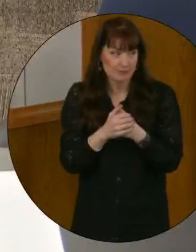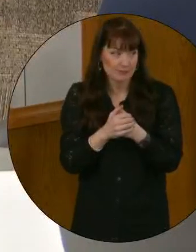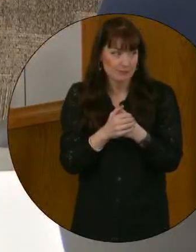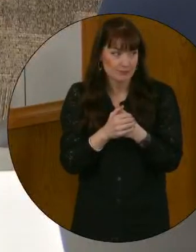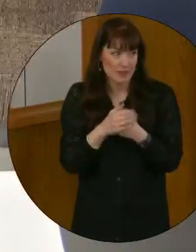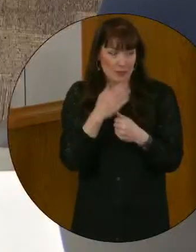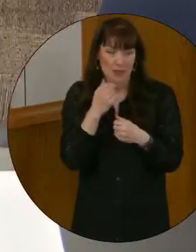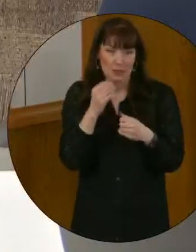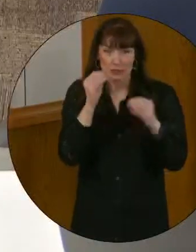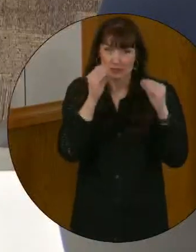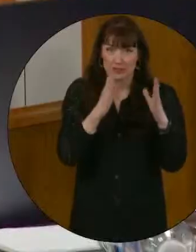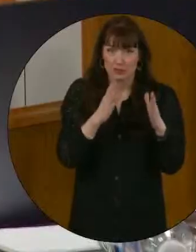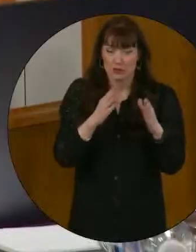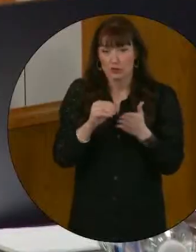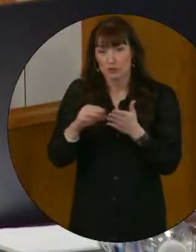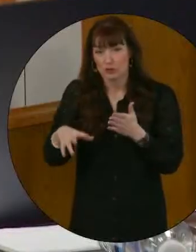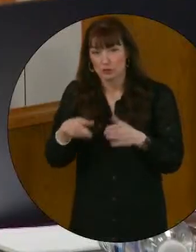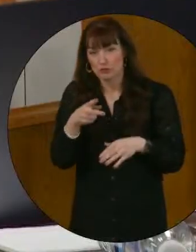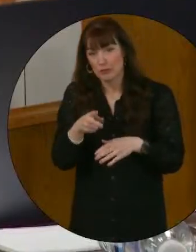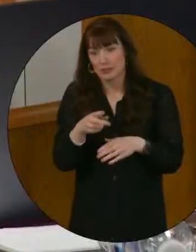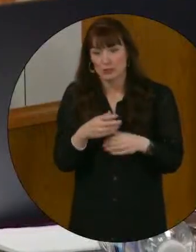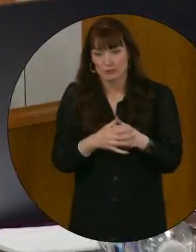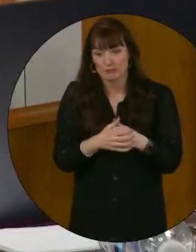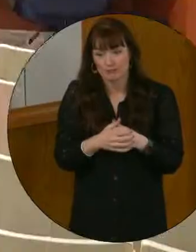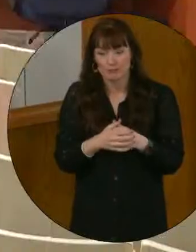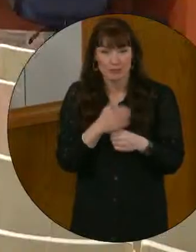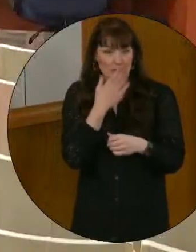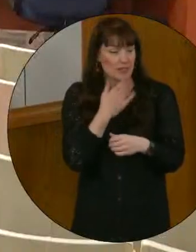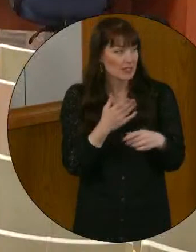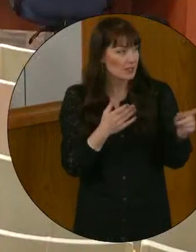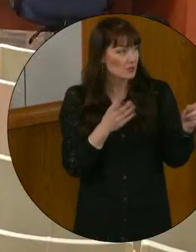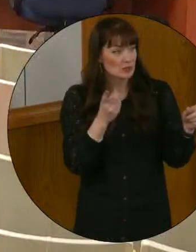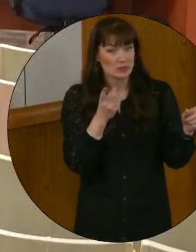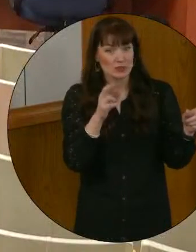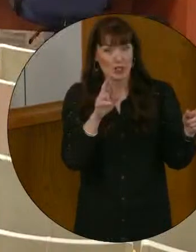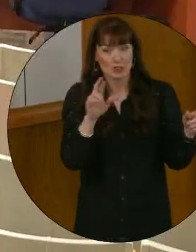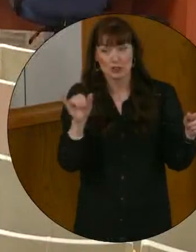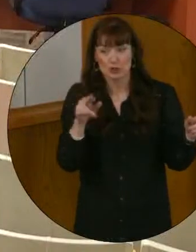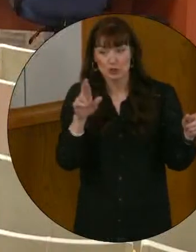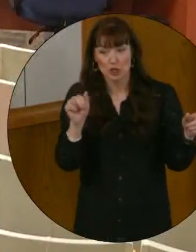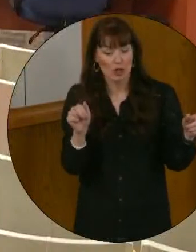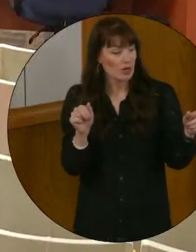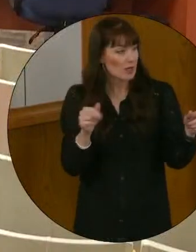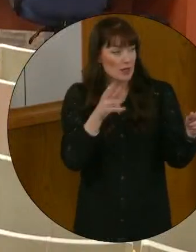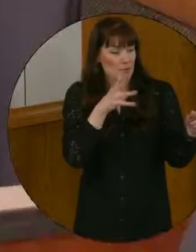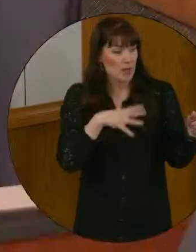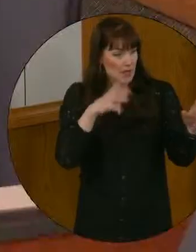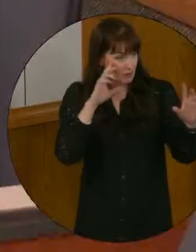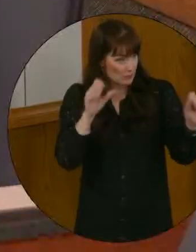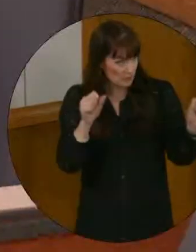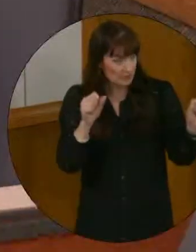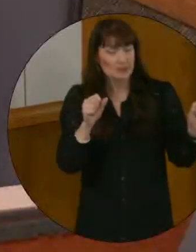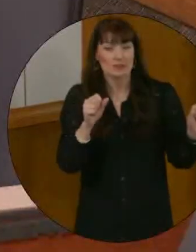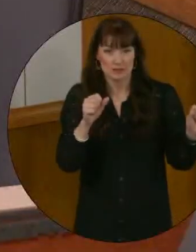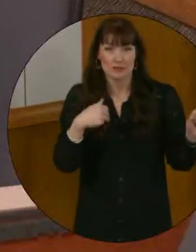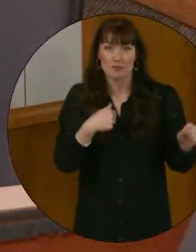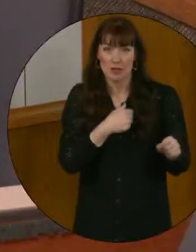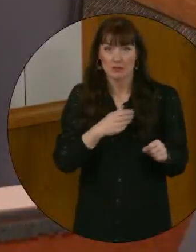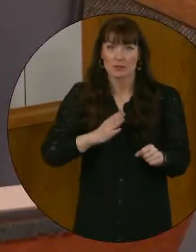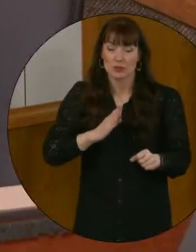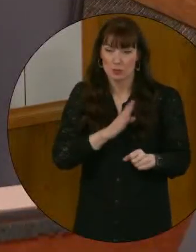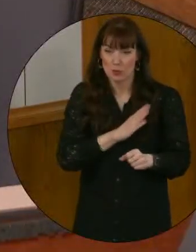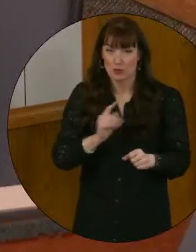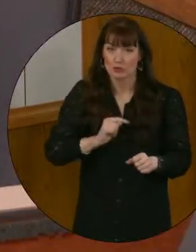area. Thank you, Dr. Rafalski. Dr. Jara? Madam President, members of the board, Trustee Brooks, I